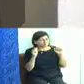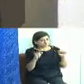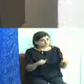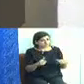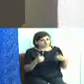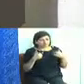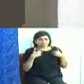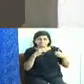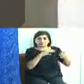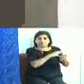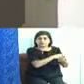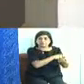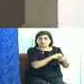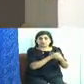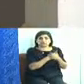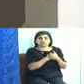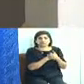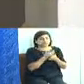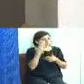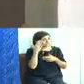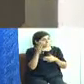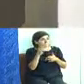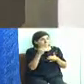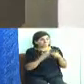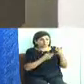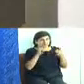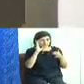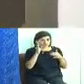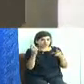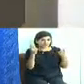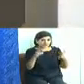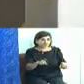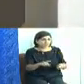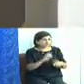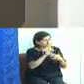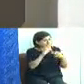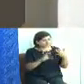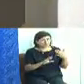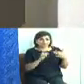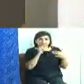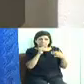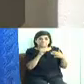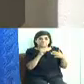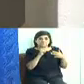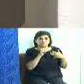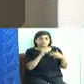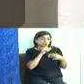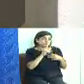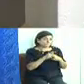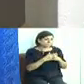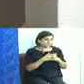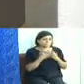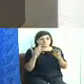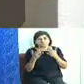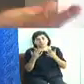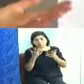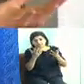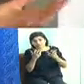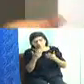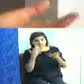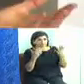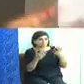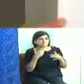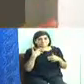power that you just don't know what's going to happen. The outcome is uncertain. It may be what you wanted, and it may be something you